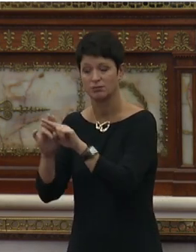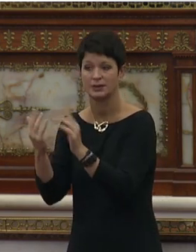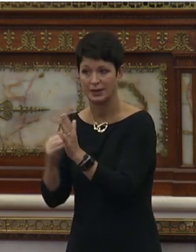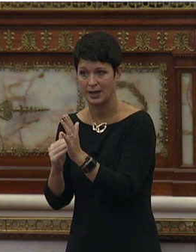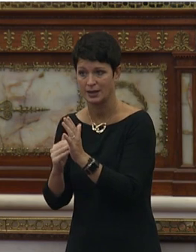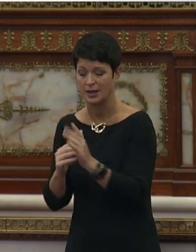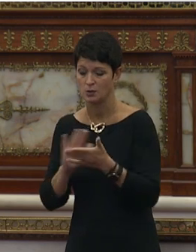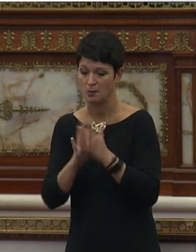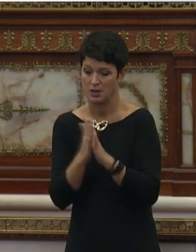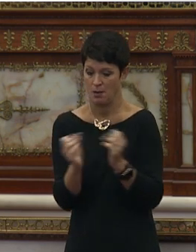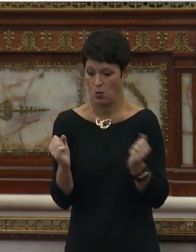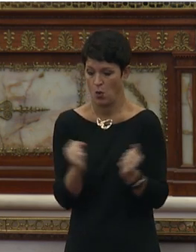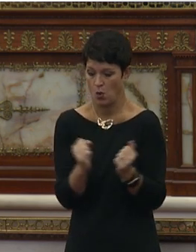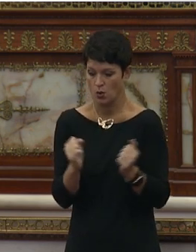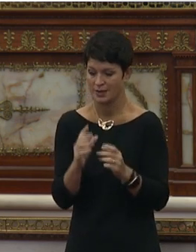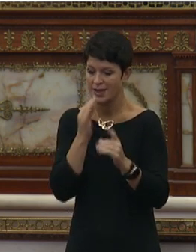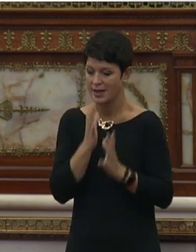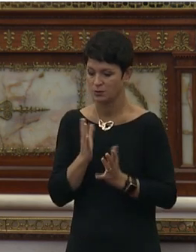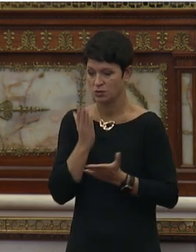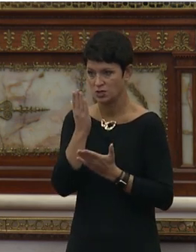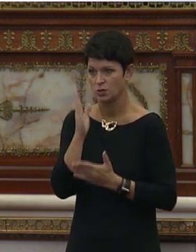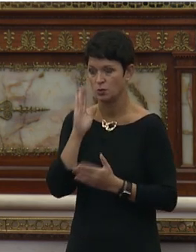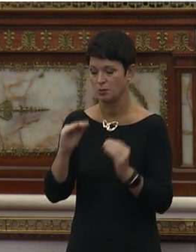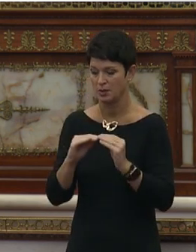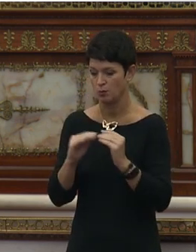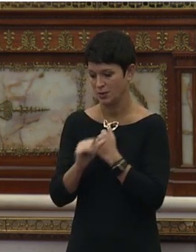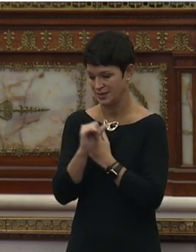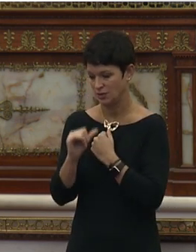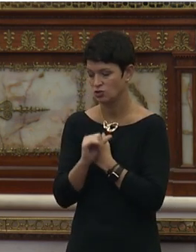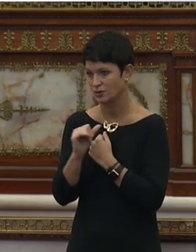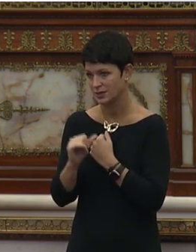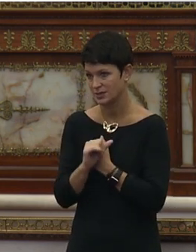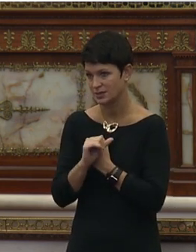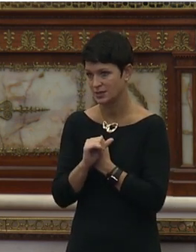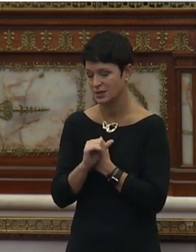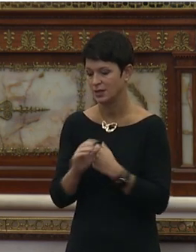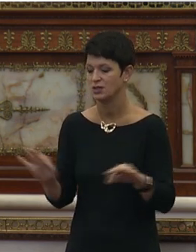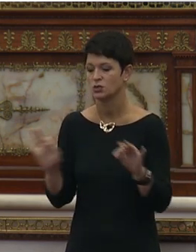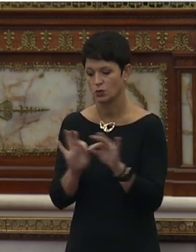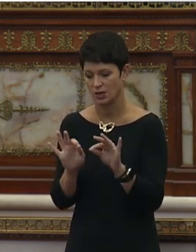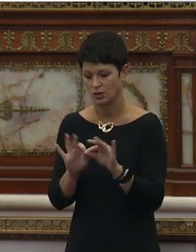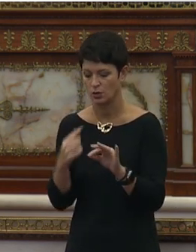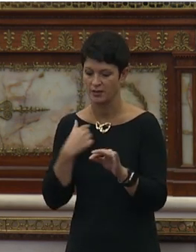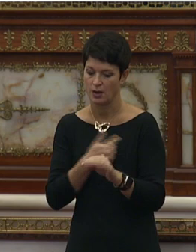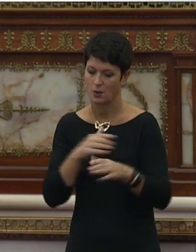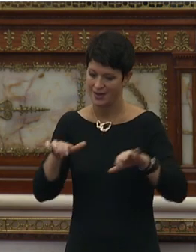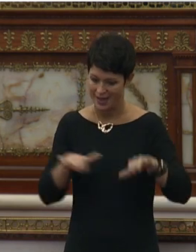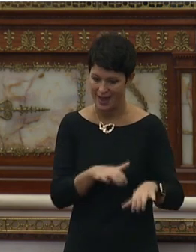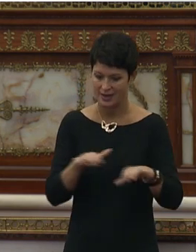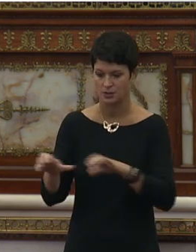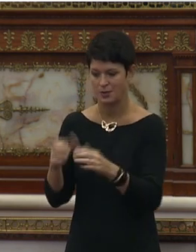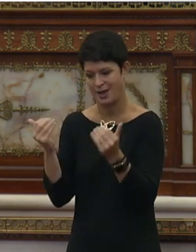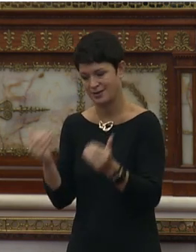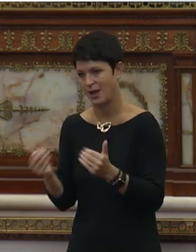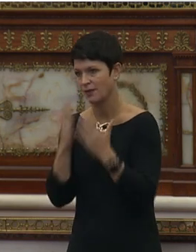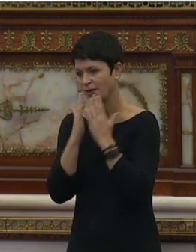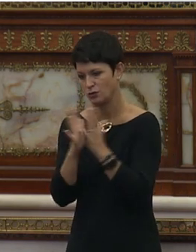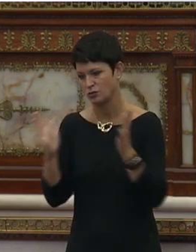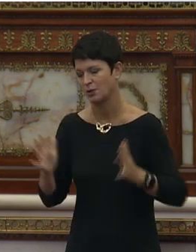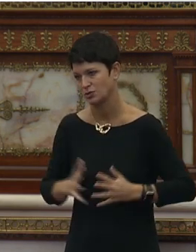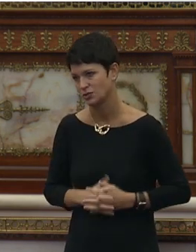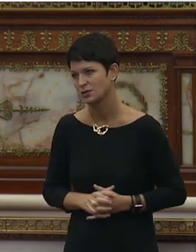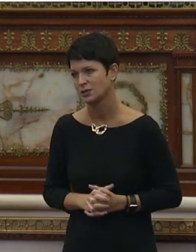into winter, which experts suggest will be even more dangerous, it's all the more critical that we act and that we act now. Thank you so